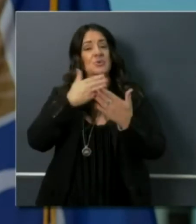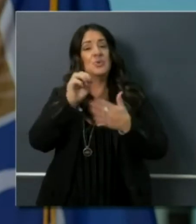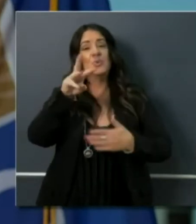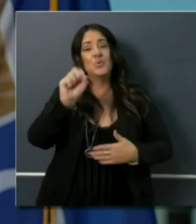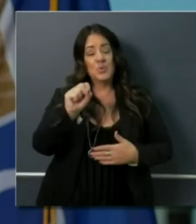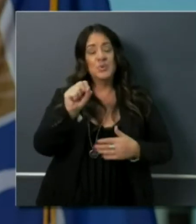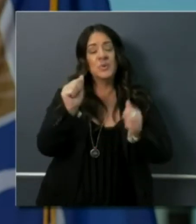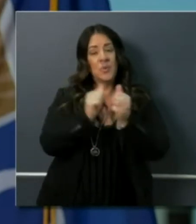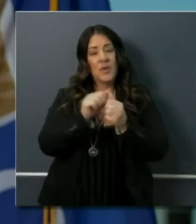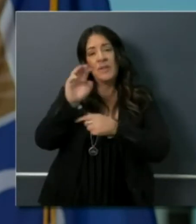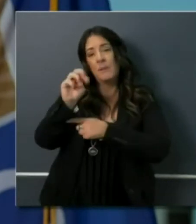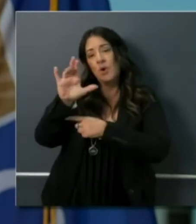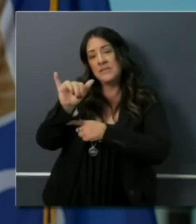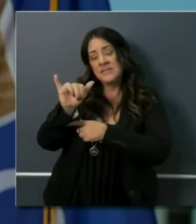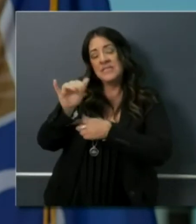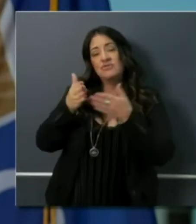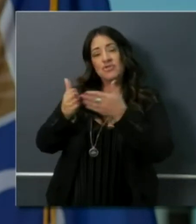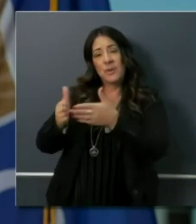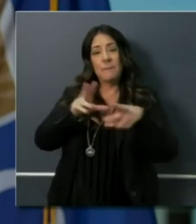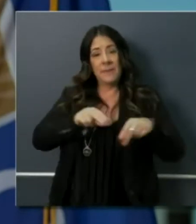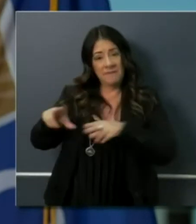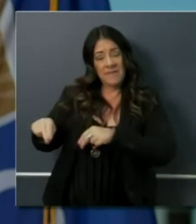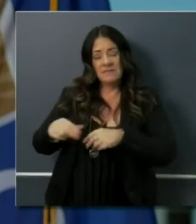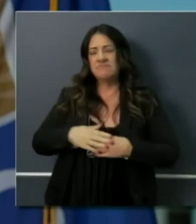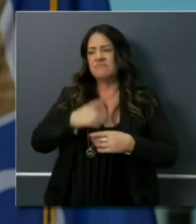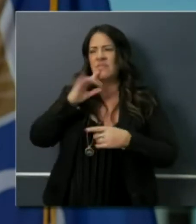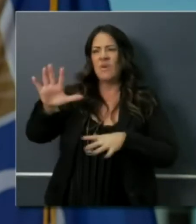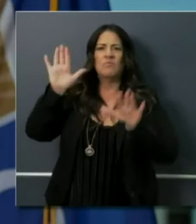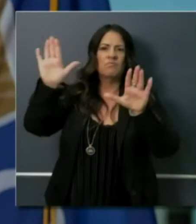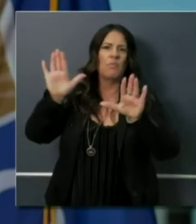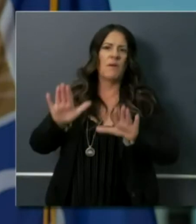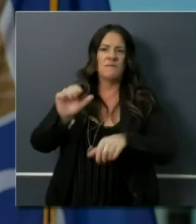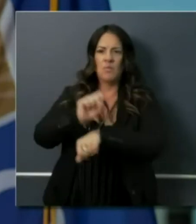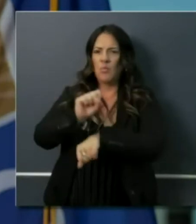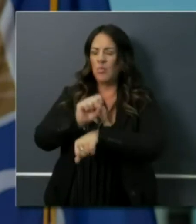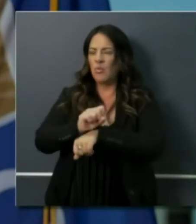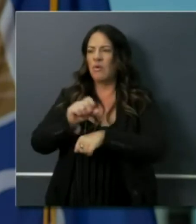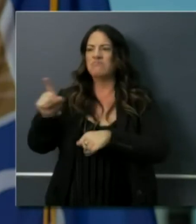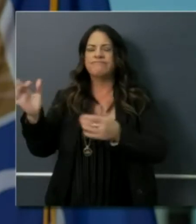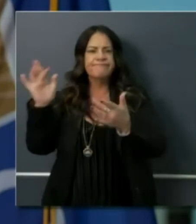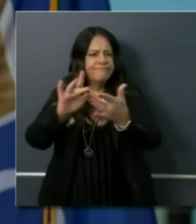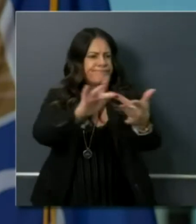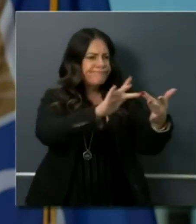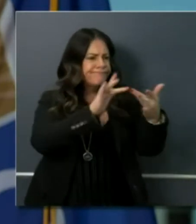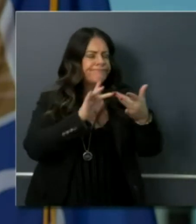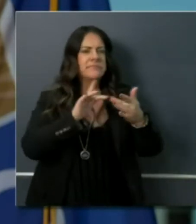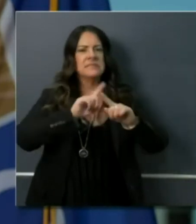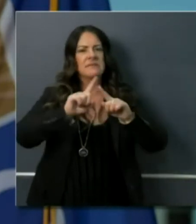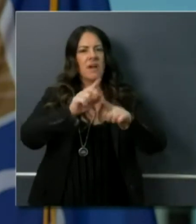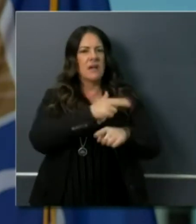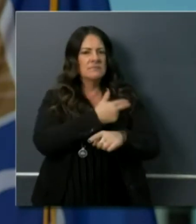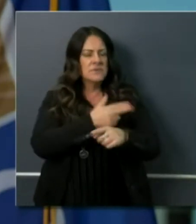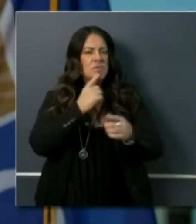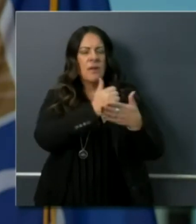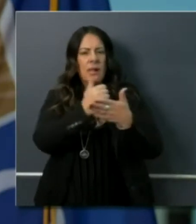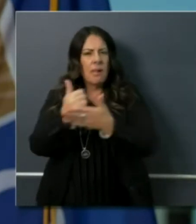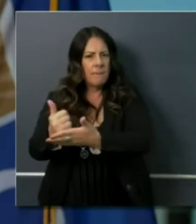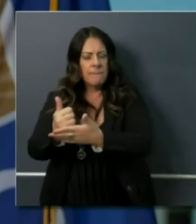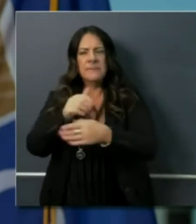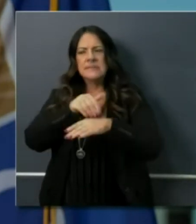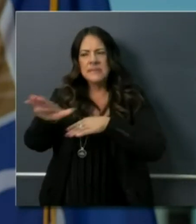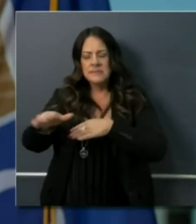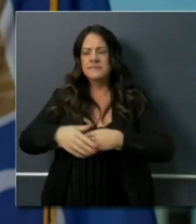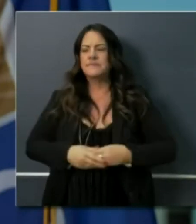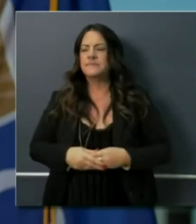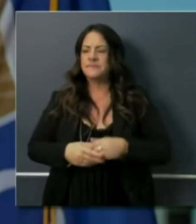of the team and their incredible work as it relates to reaching out to these facilities. One positive is too much, and certainly